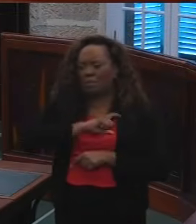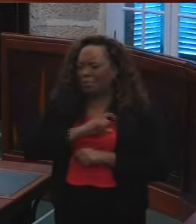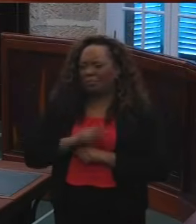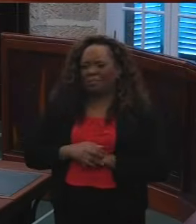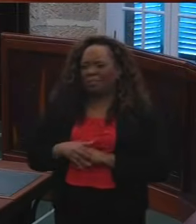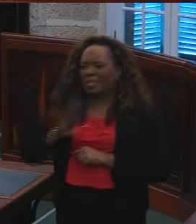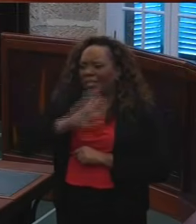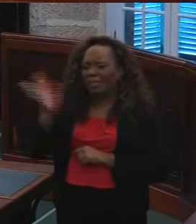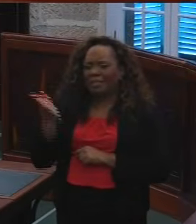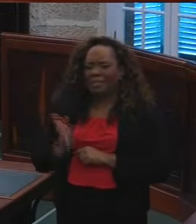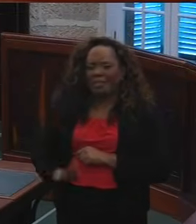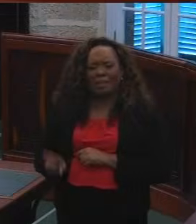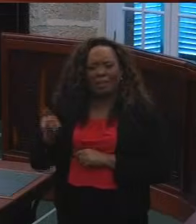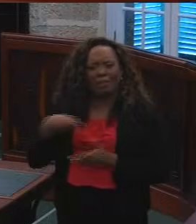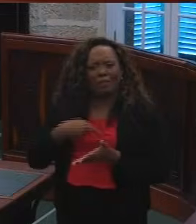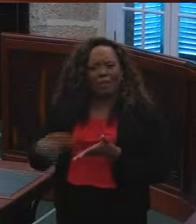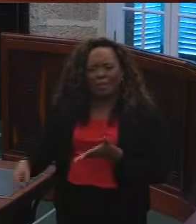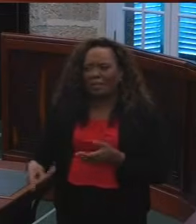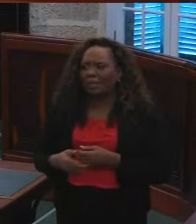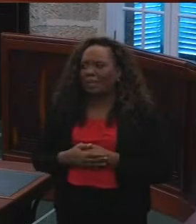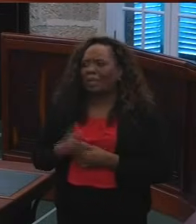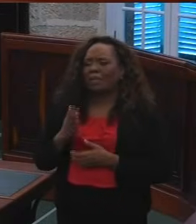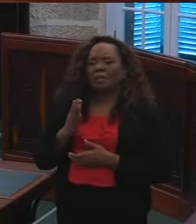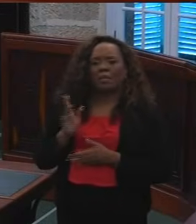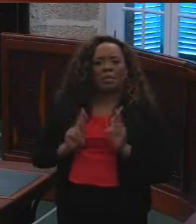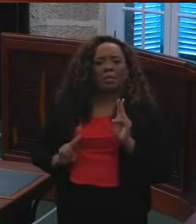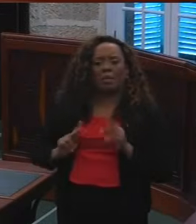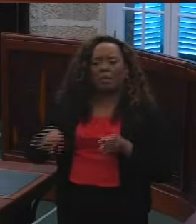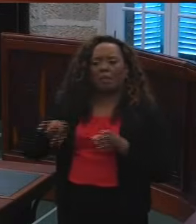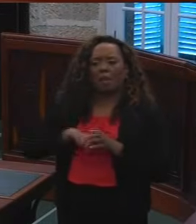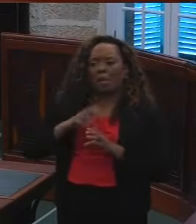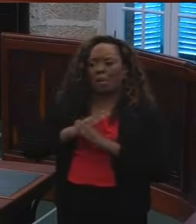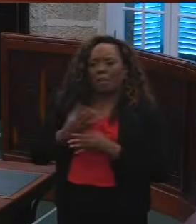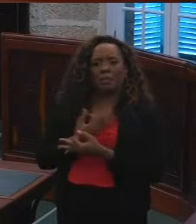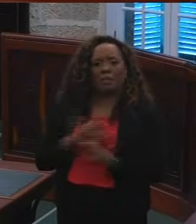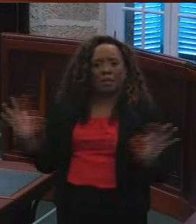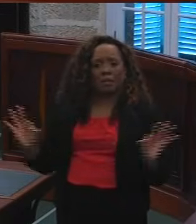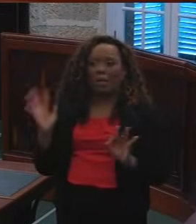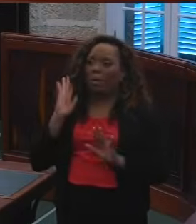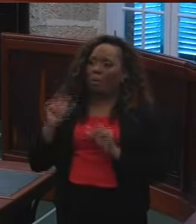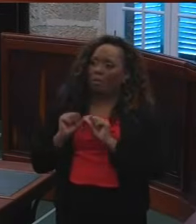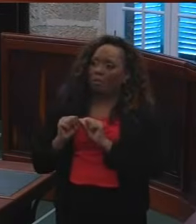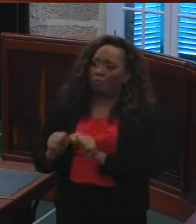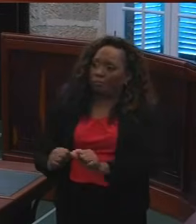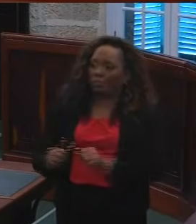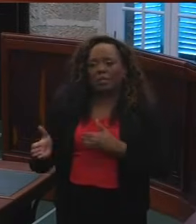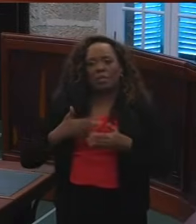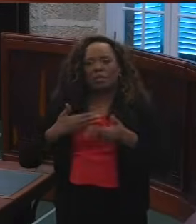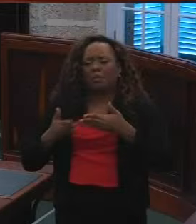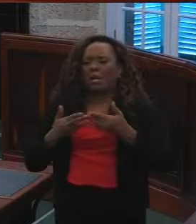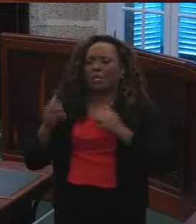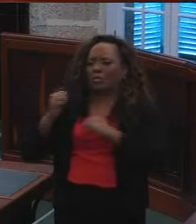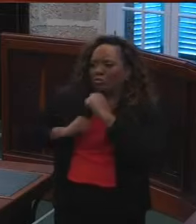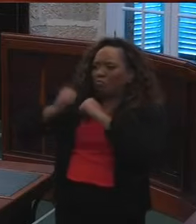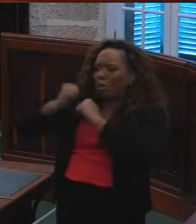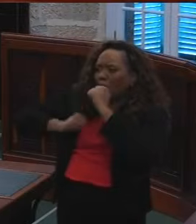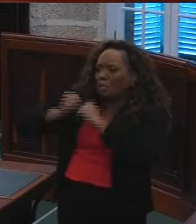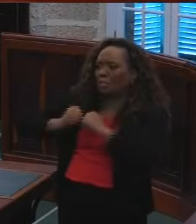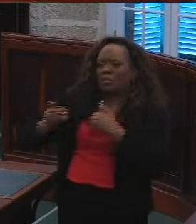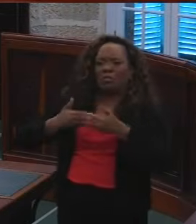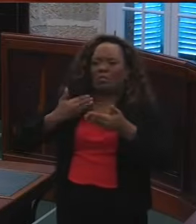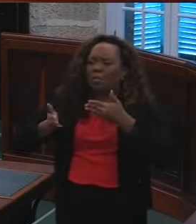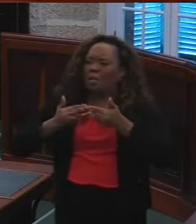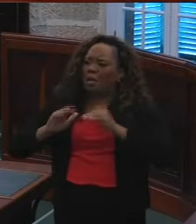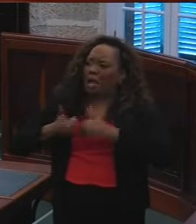people who have been riding for free on buses will continue to do so, regardless of whatever structure we settle on, sir, to improve the